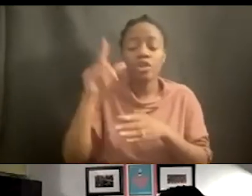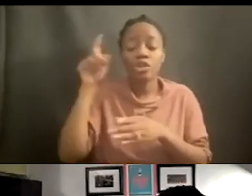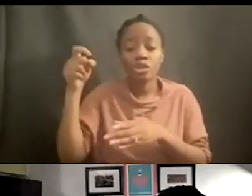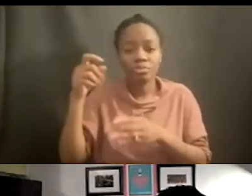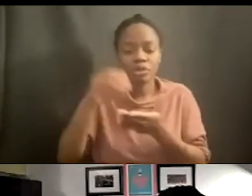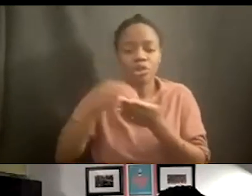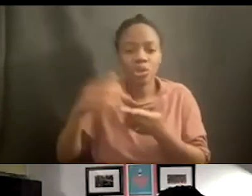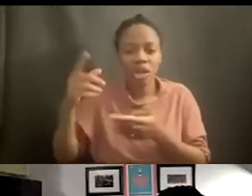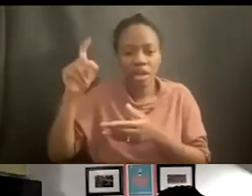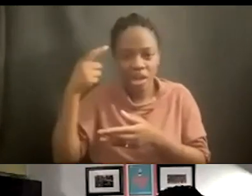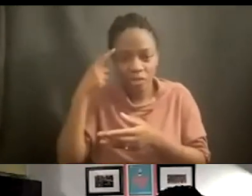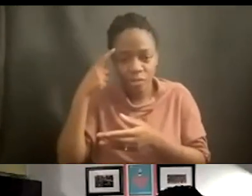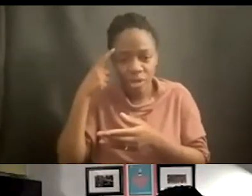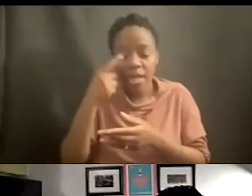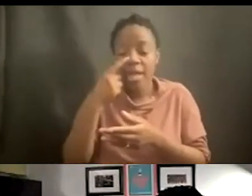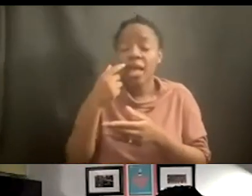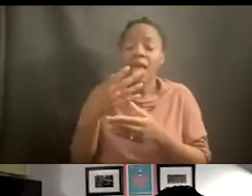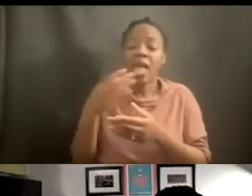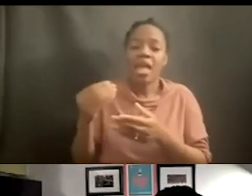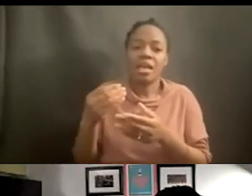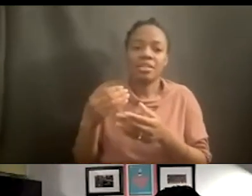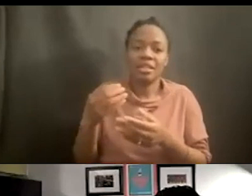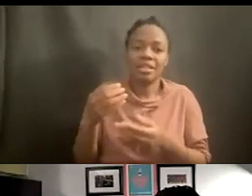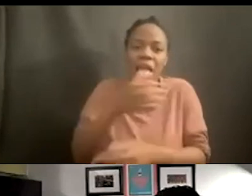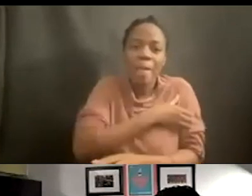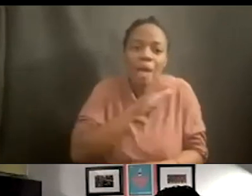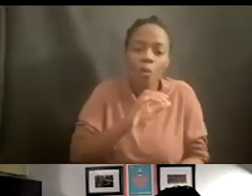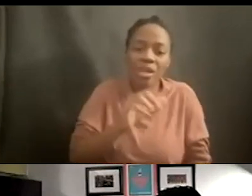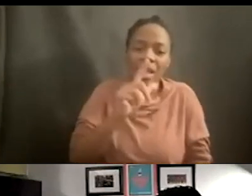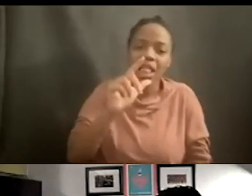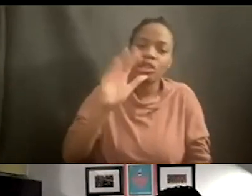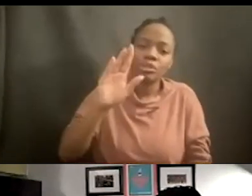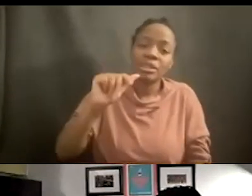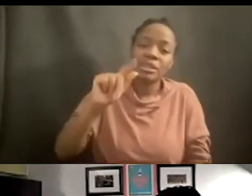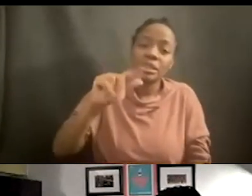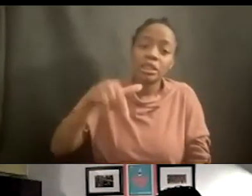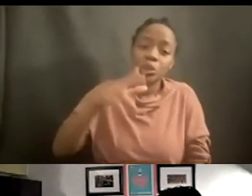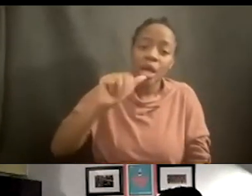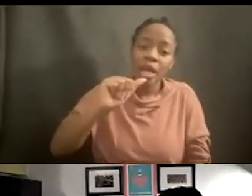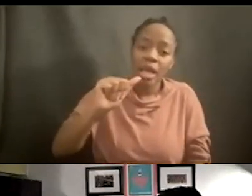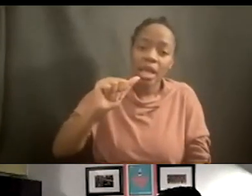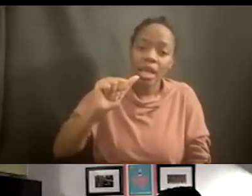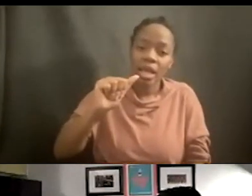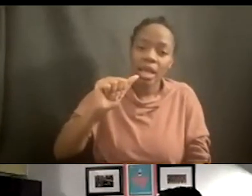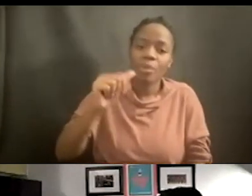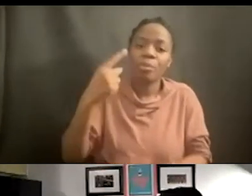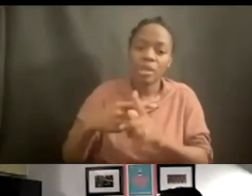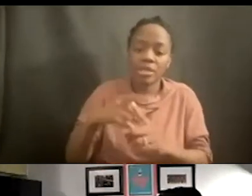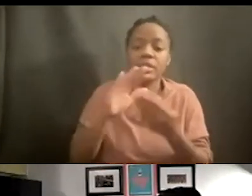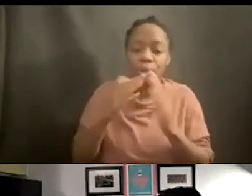the LGBTQI+ community and fighting for representation of the LGBTQI+